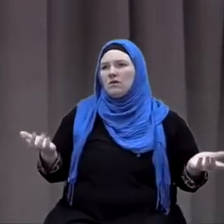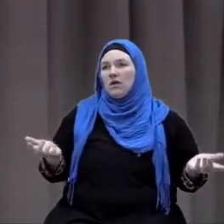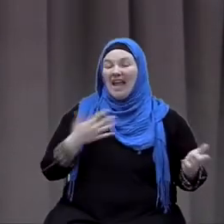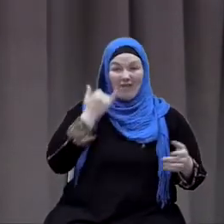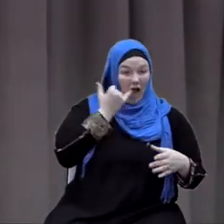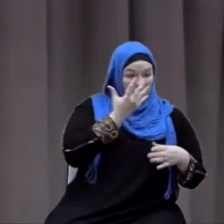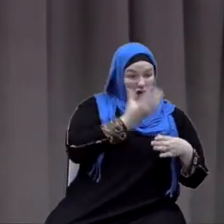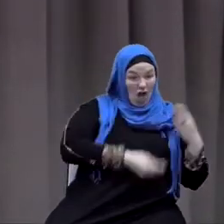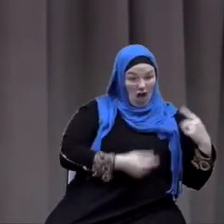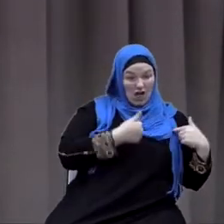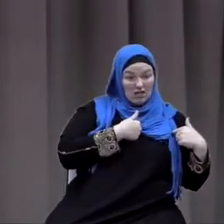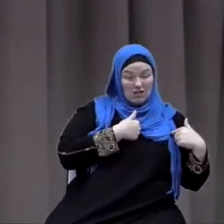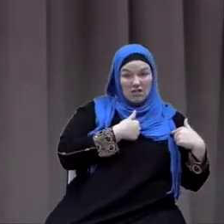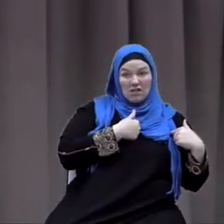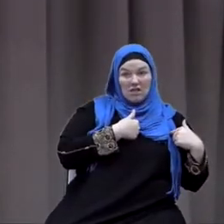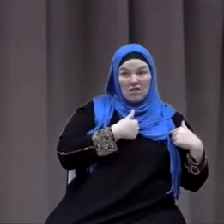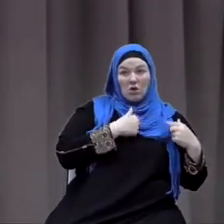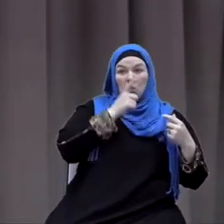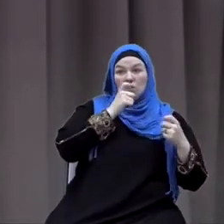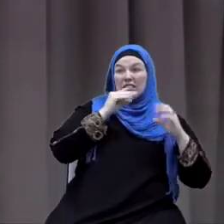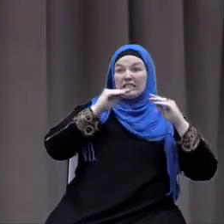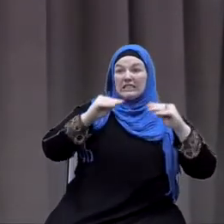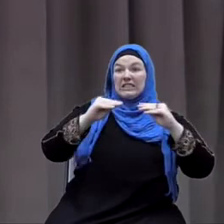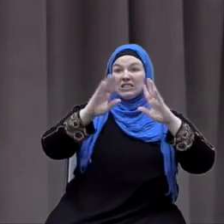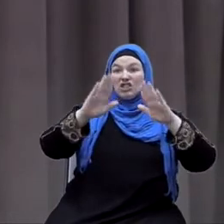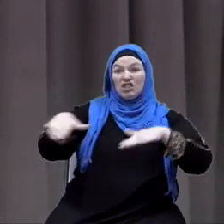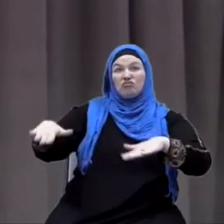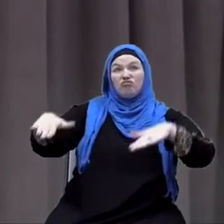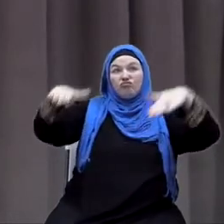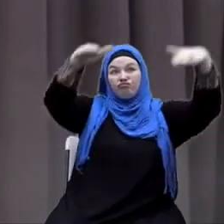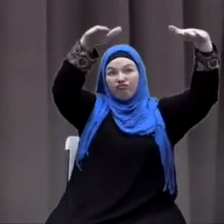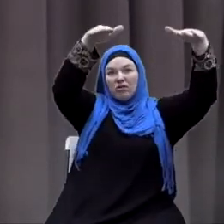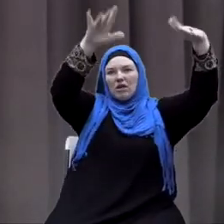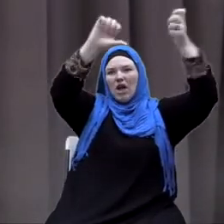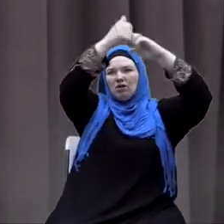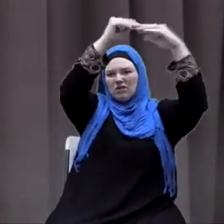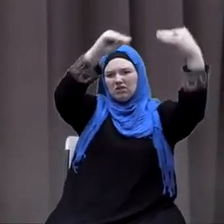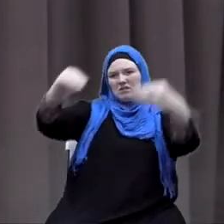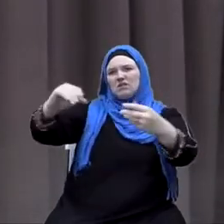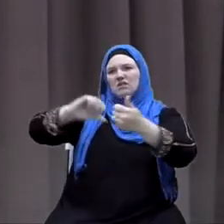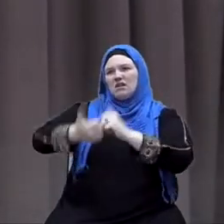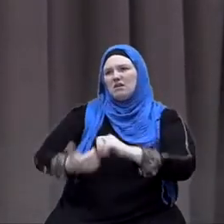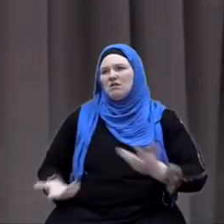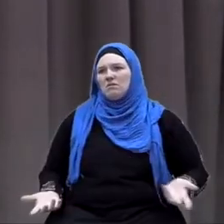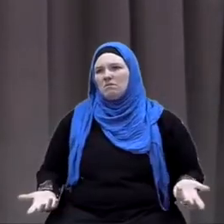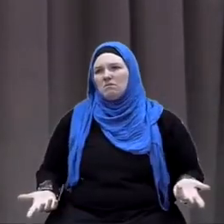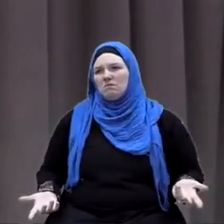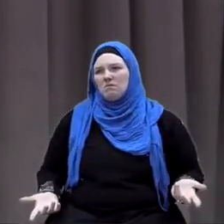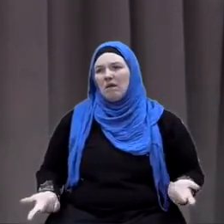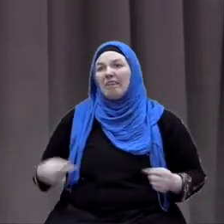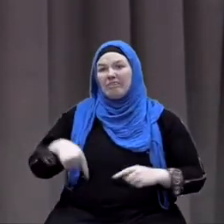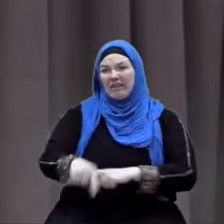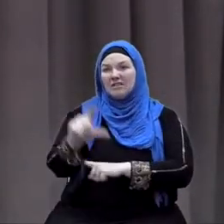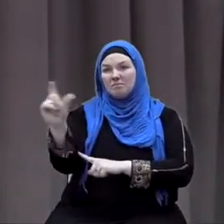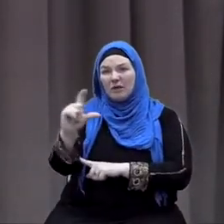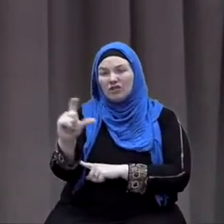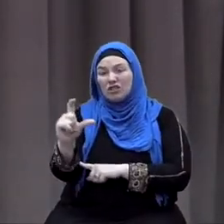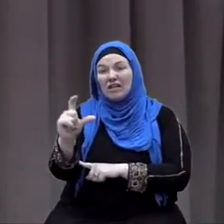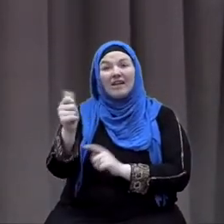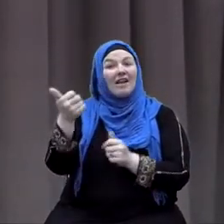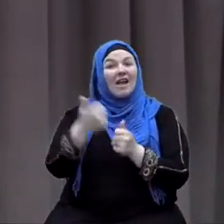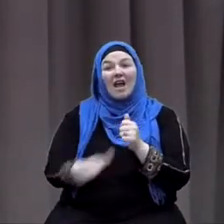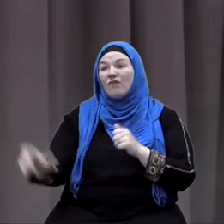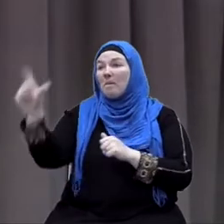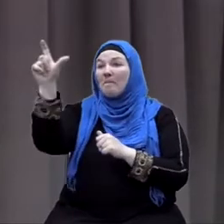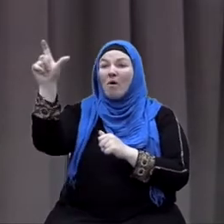next? I believe we must plan for this. This masjid and all and every mosque